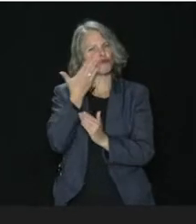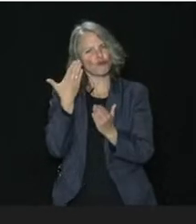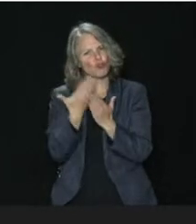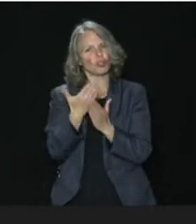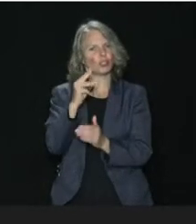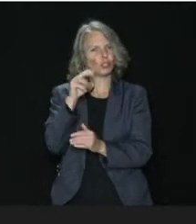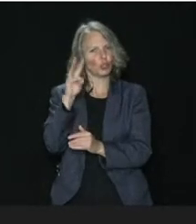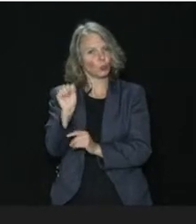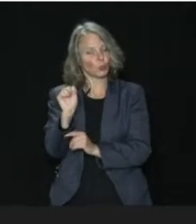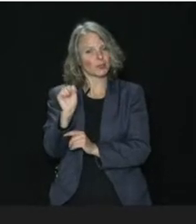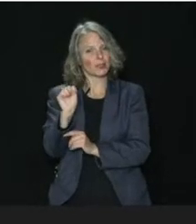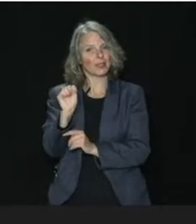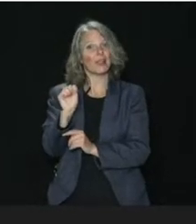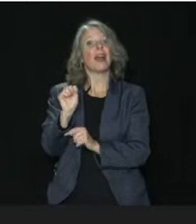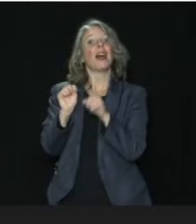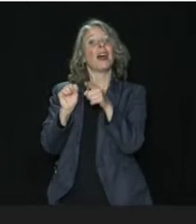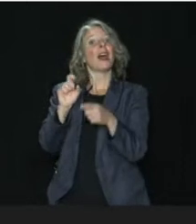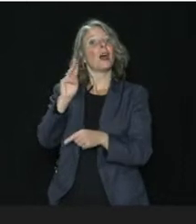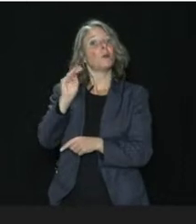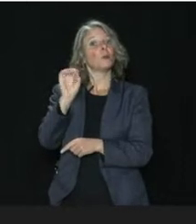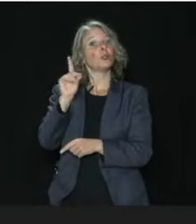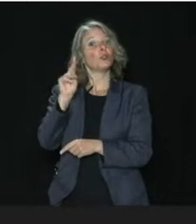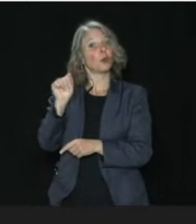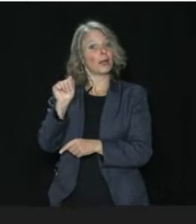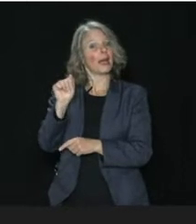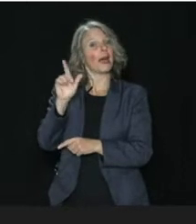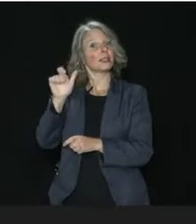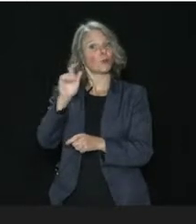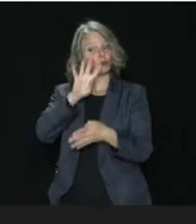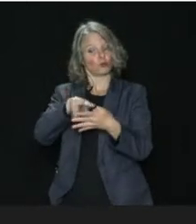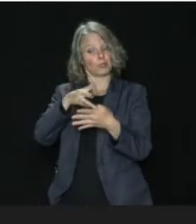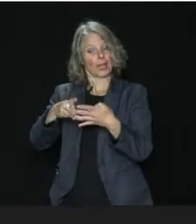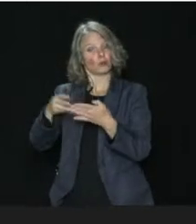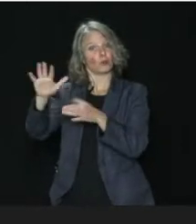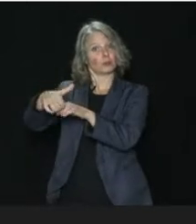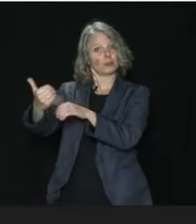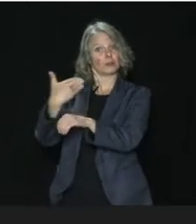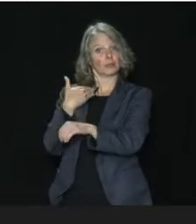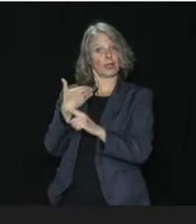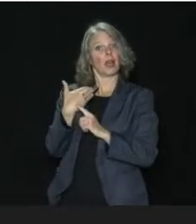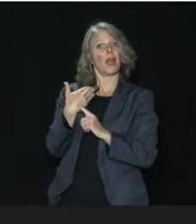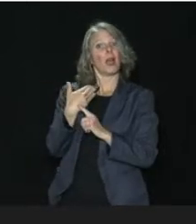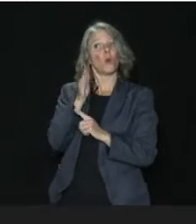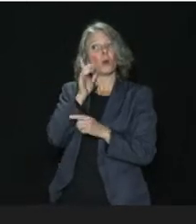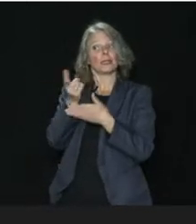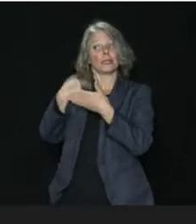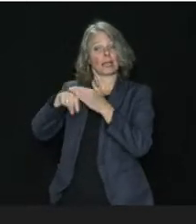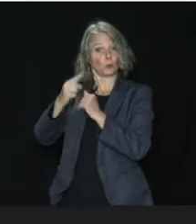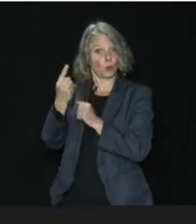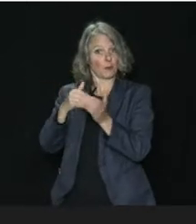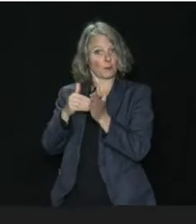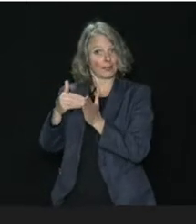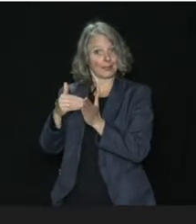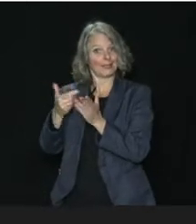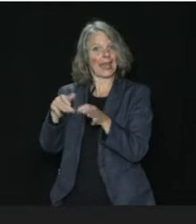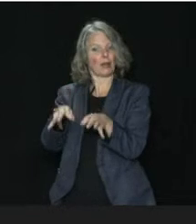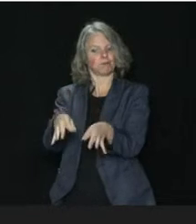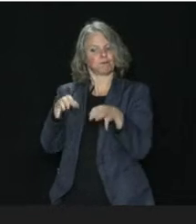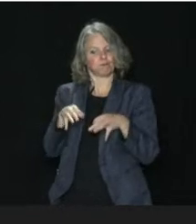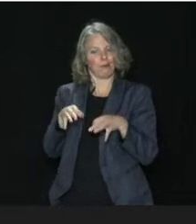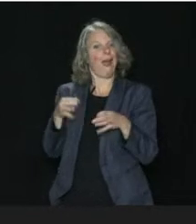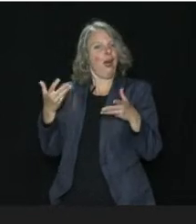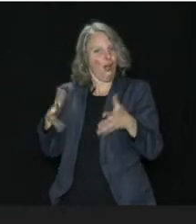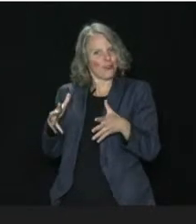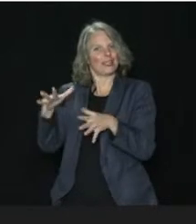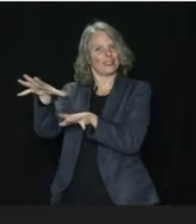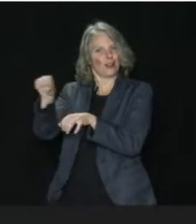The 1 million Moderna doses, originally anticipated to be picked up next week, have now been picked up, and they